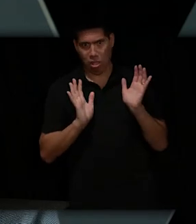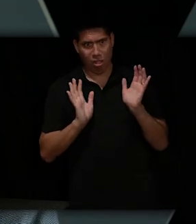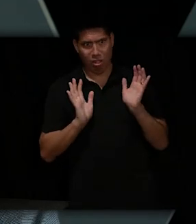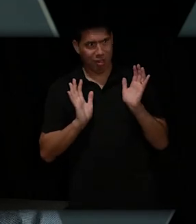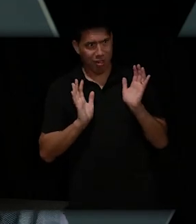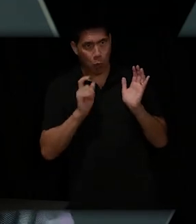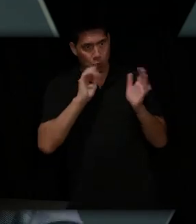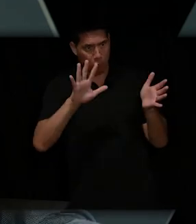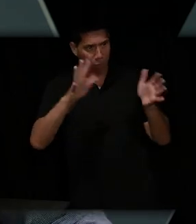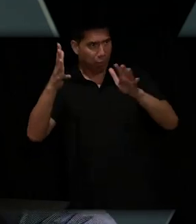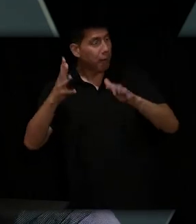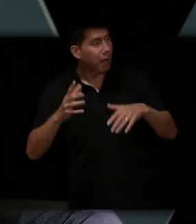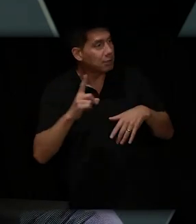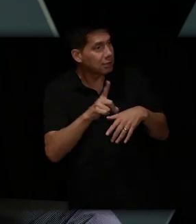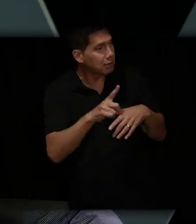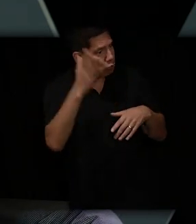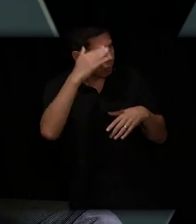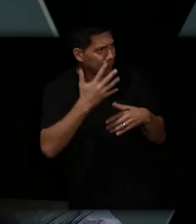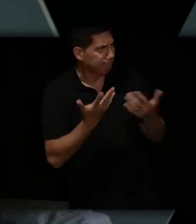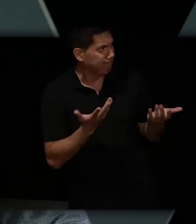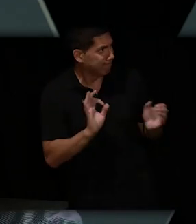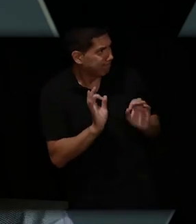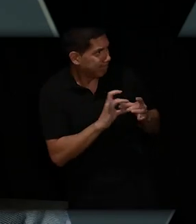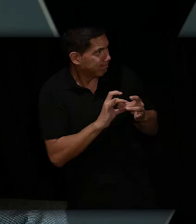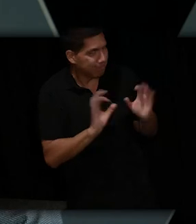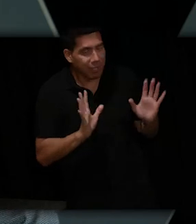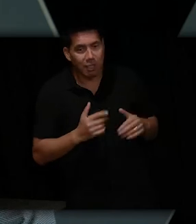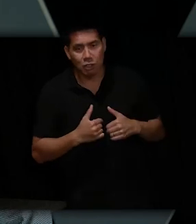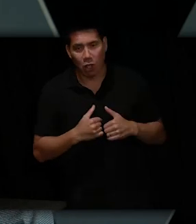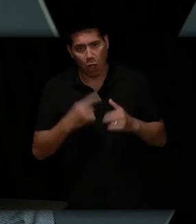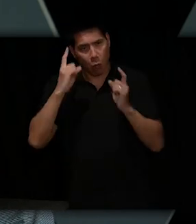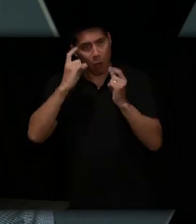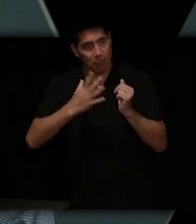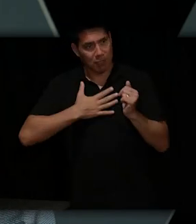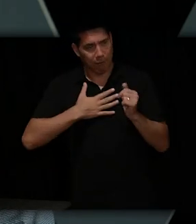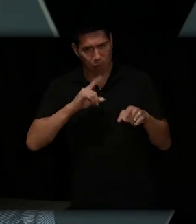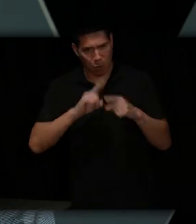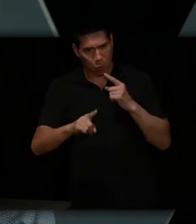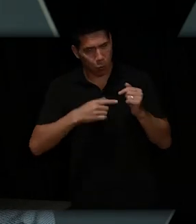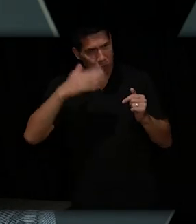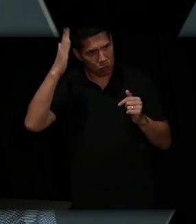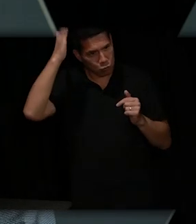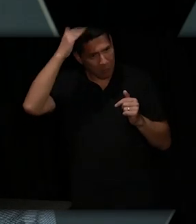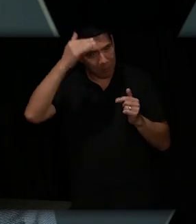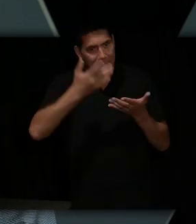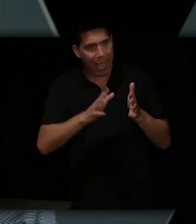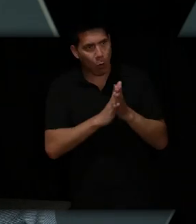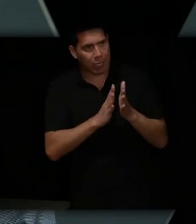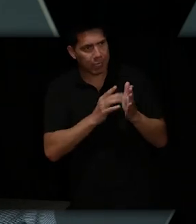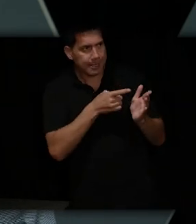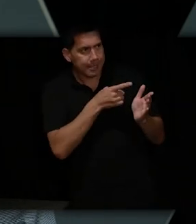So that's one of the things I worry about most with Donald Trump, is the way he treats the media.